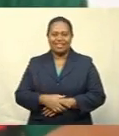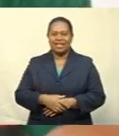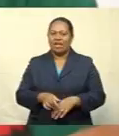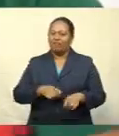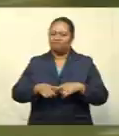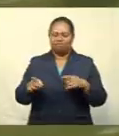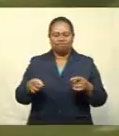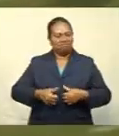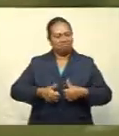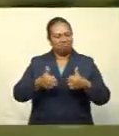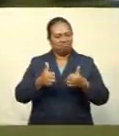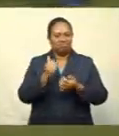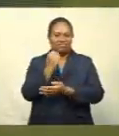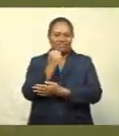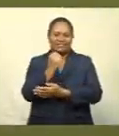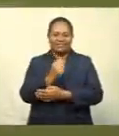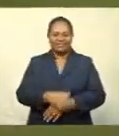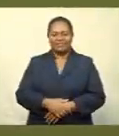competitive rugby.